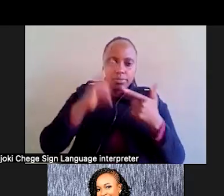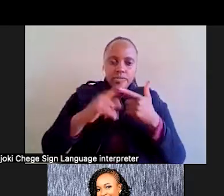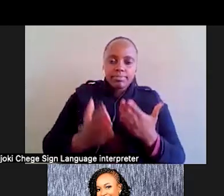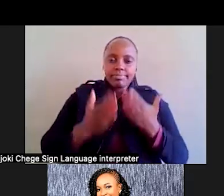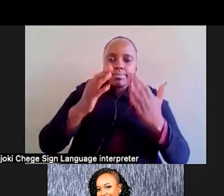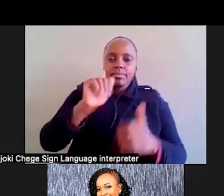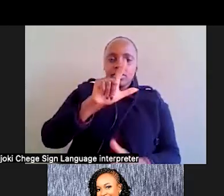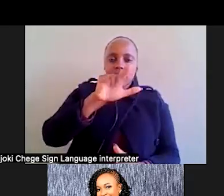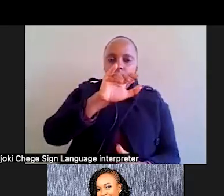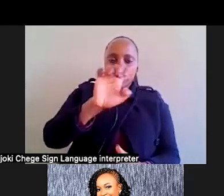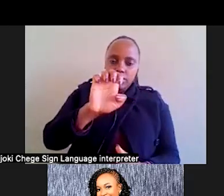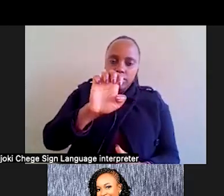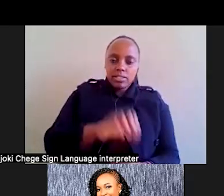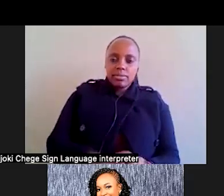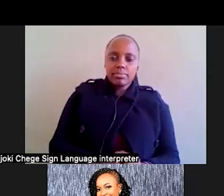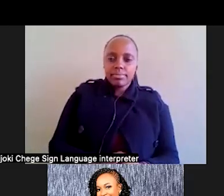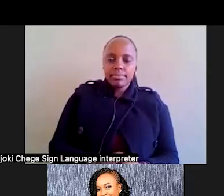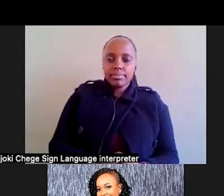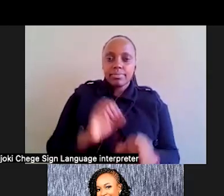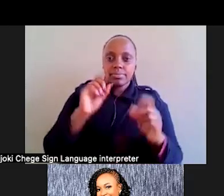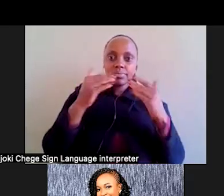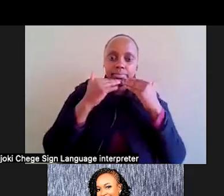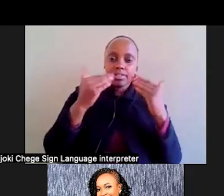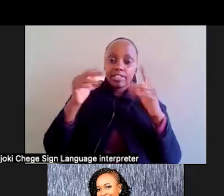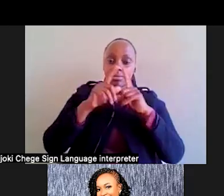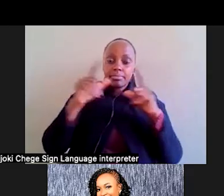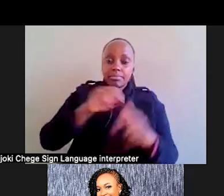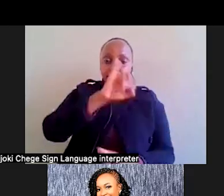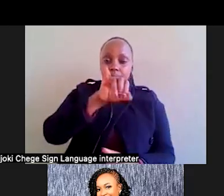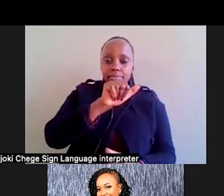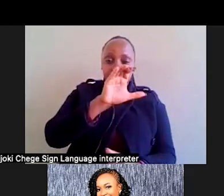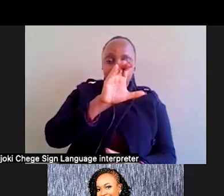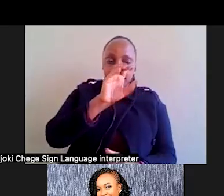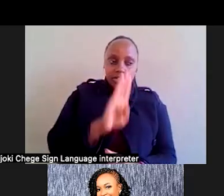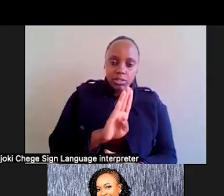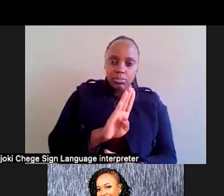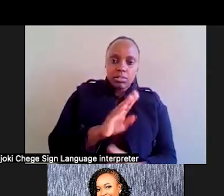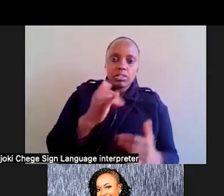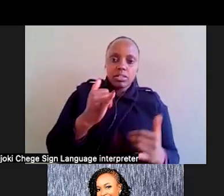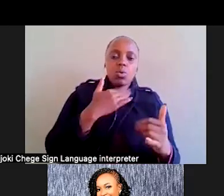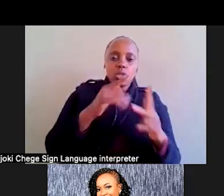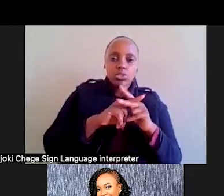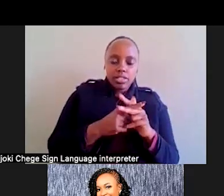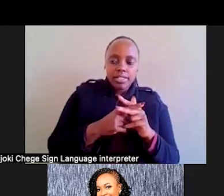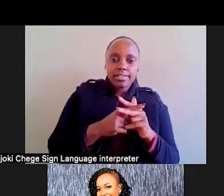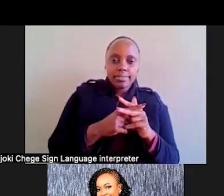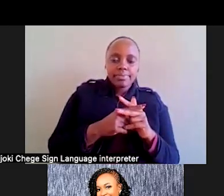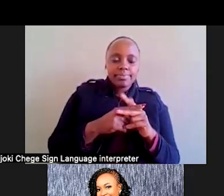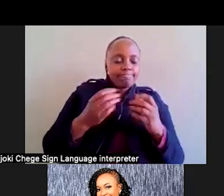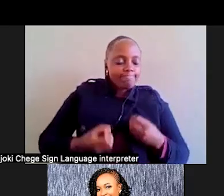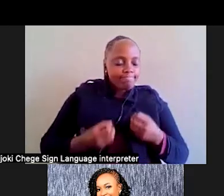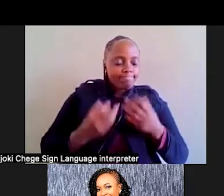Alice. all right. Thank you, Jacob. And I want to really start by expressing